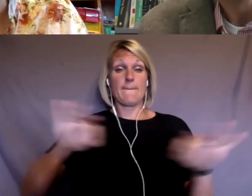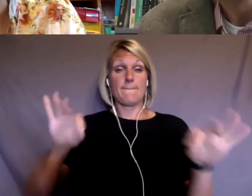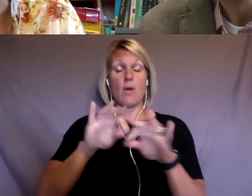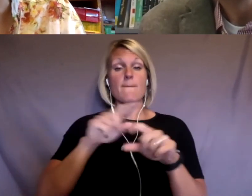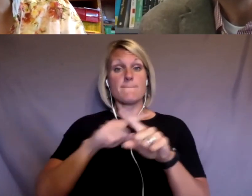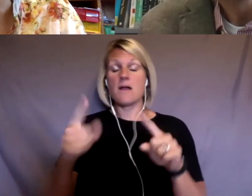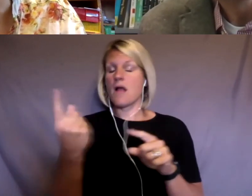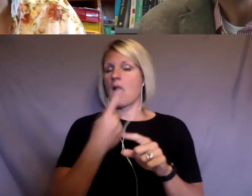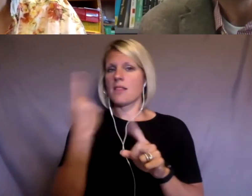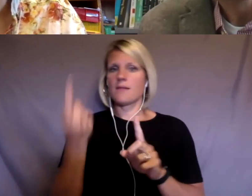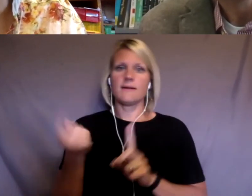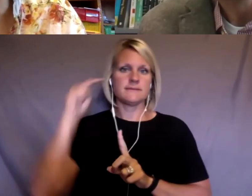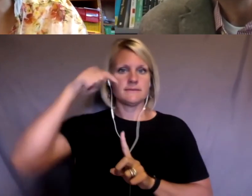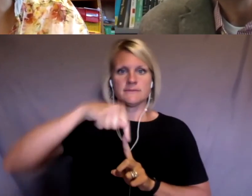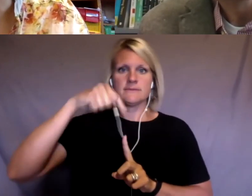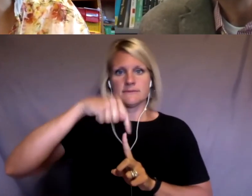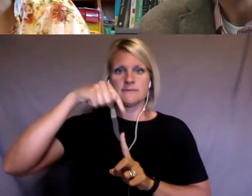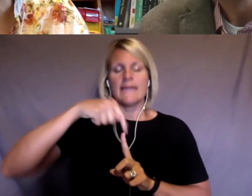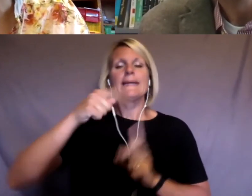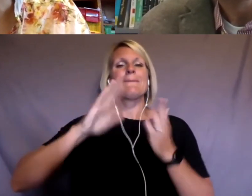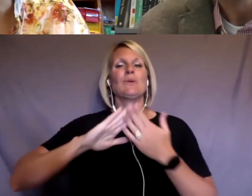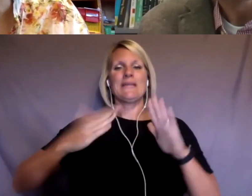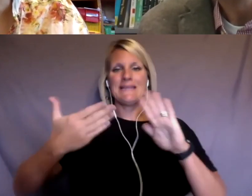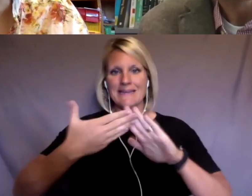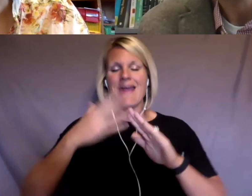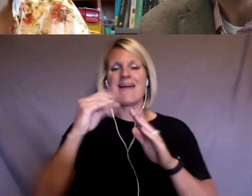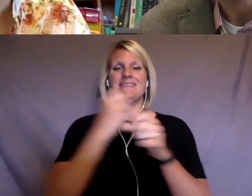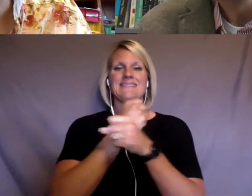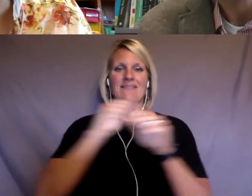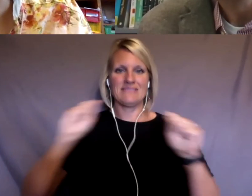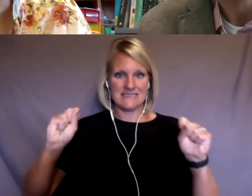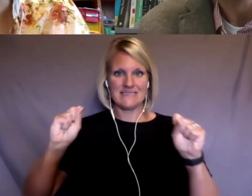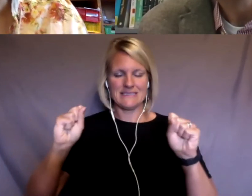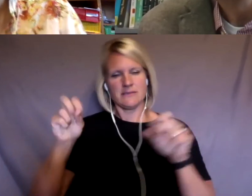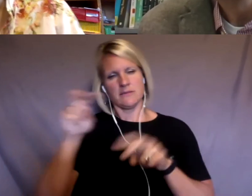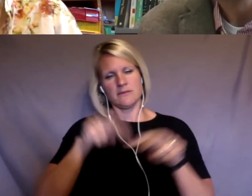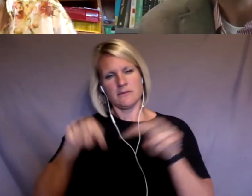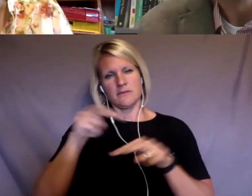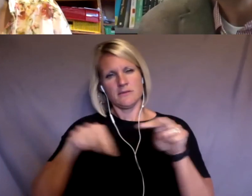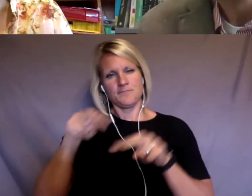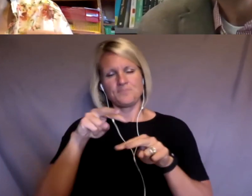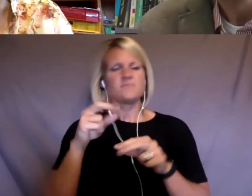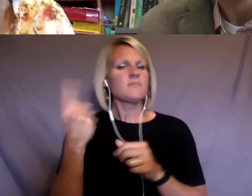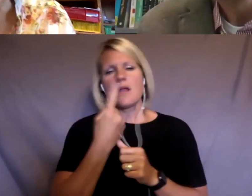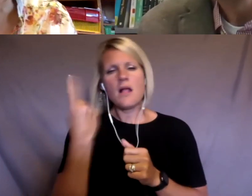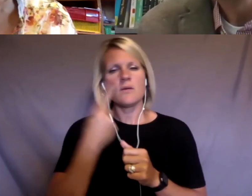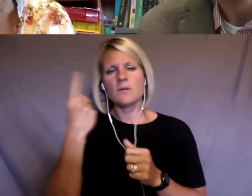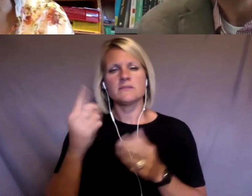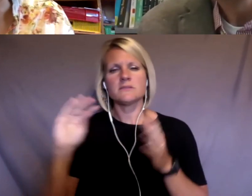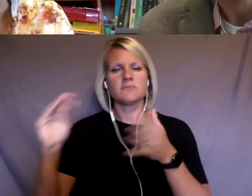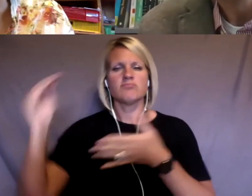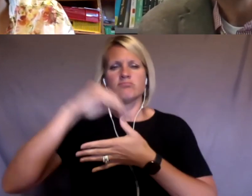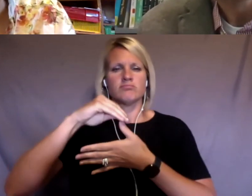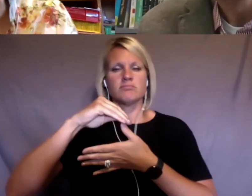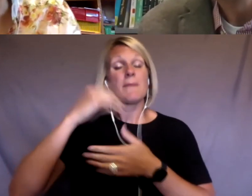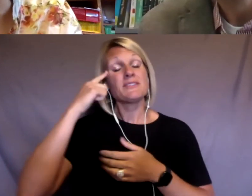to the concept of community and safety auditing with communities, because I think that what transportation